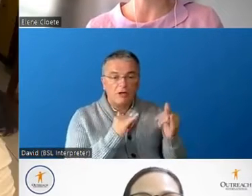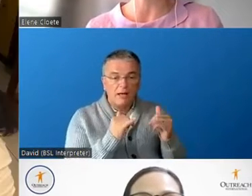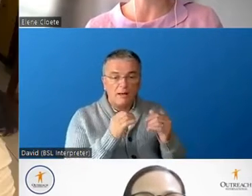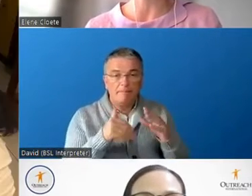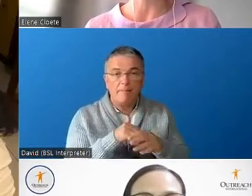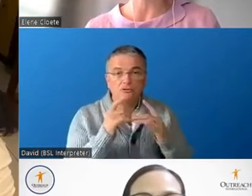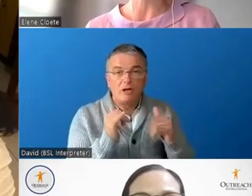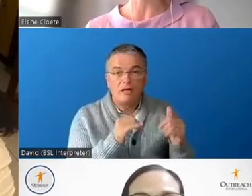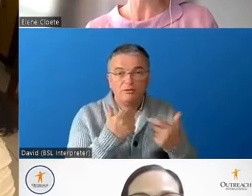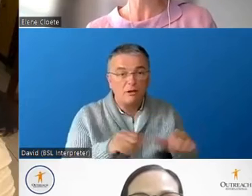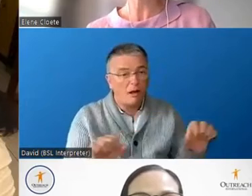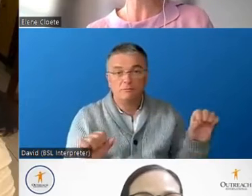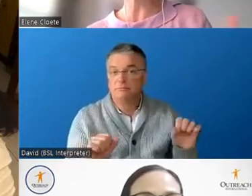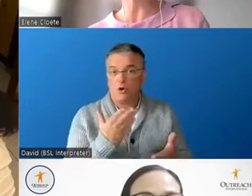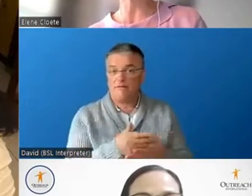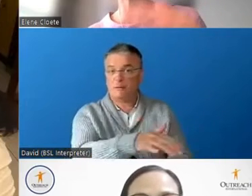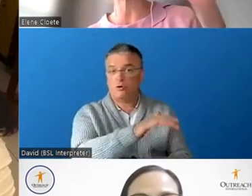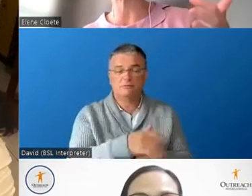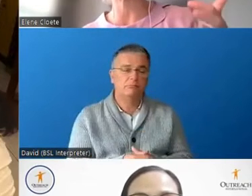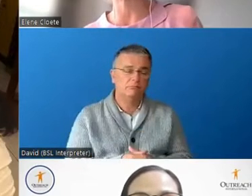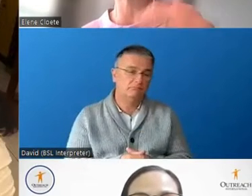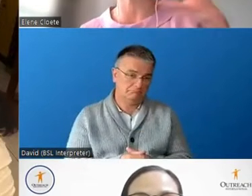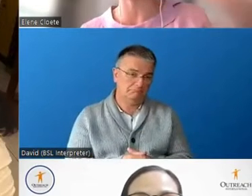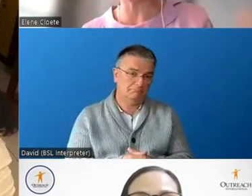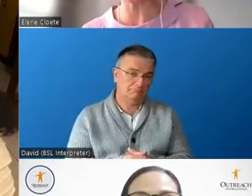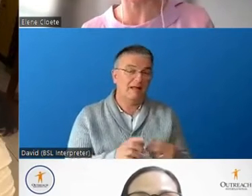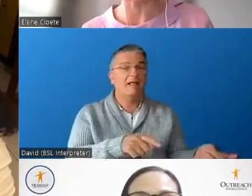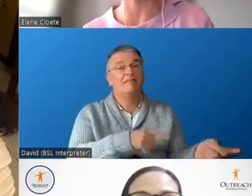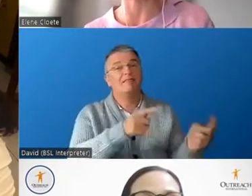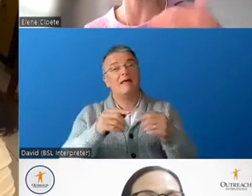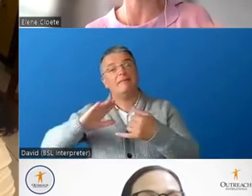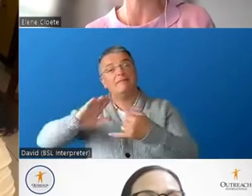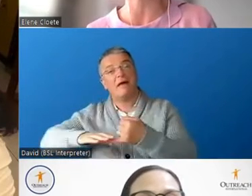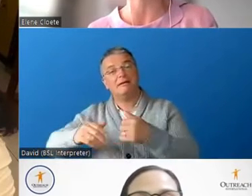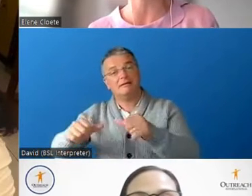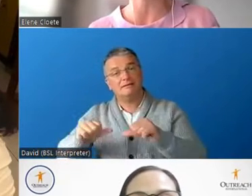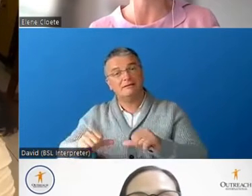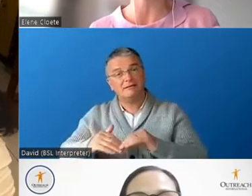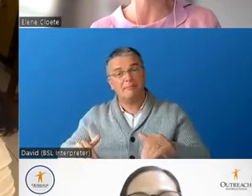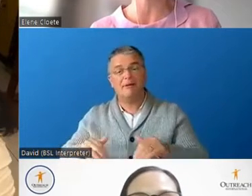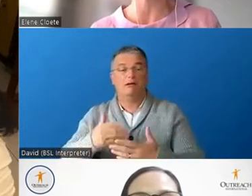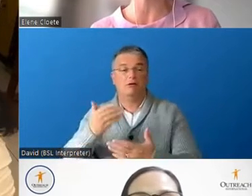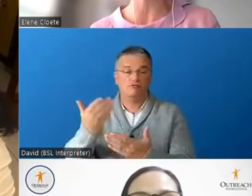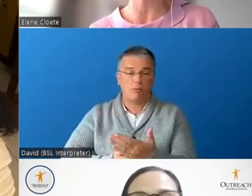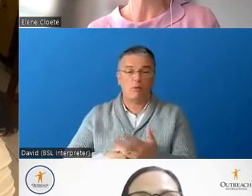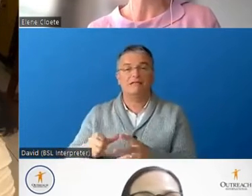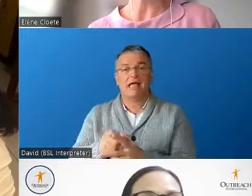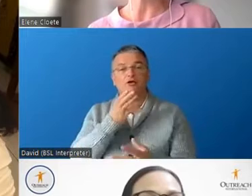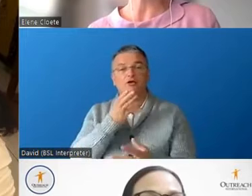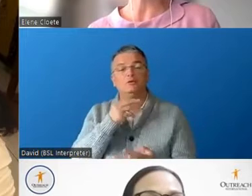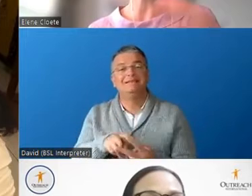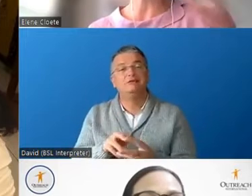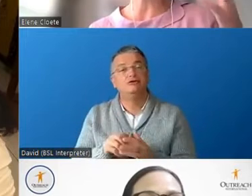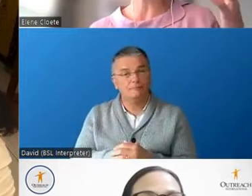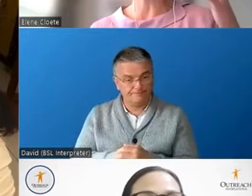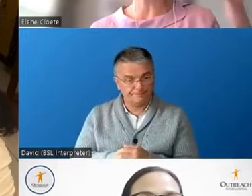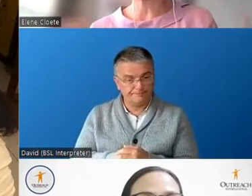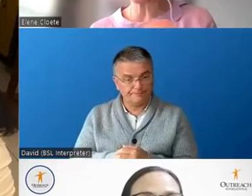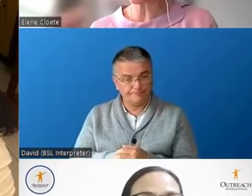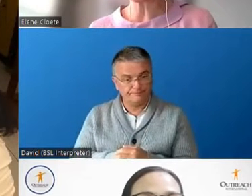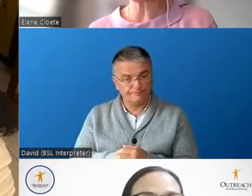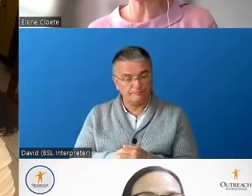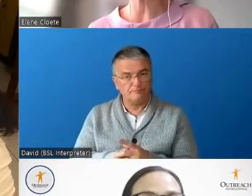is a beautiful process. And then that takes us to the last step, which is the reporting and the usage stage. In addition